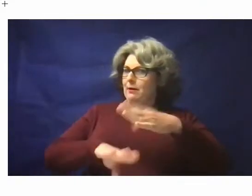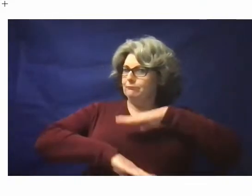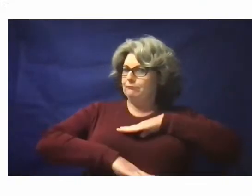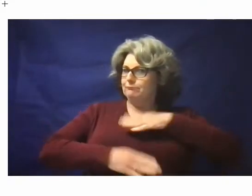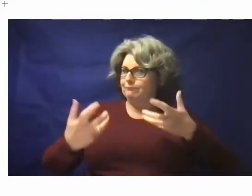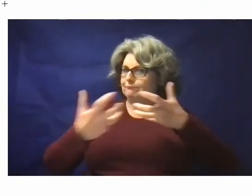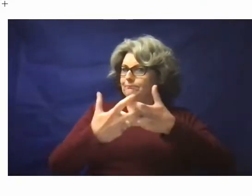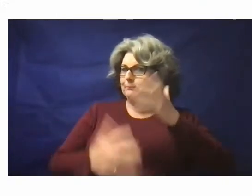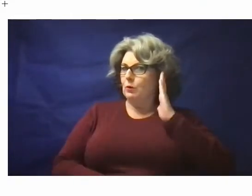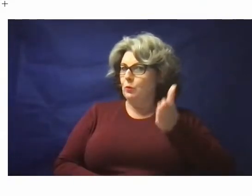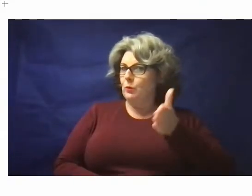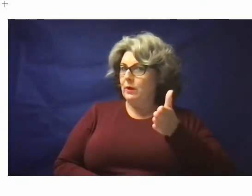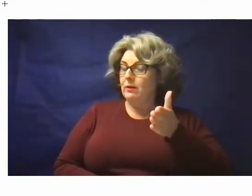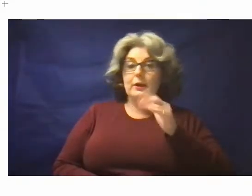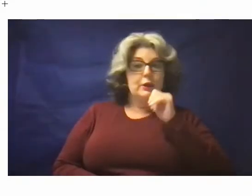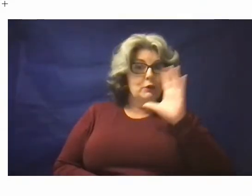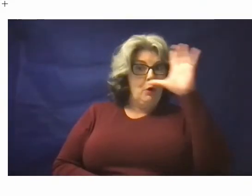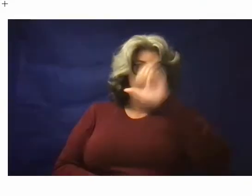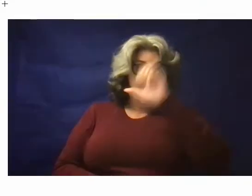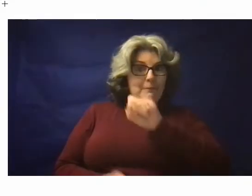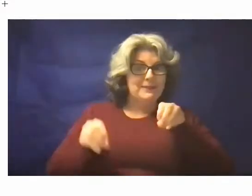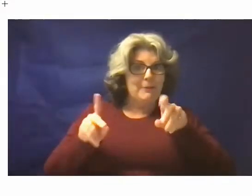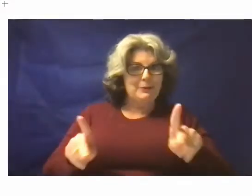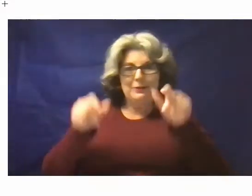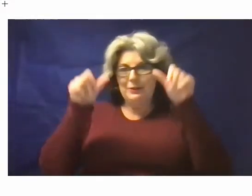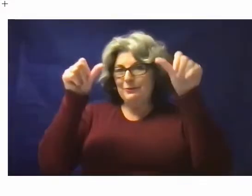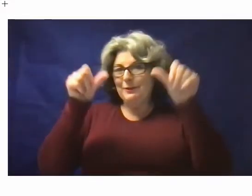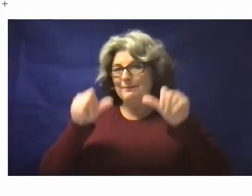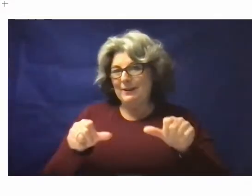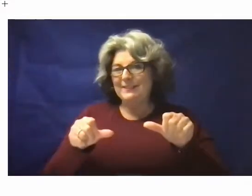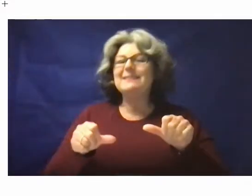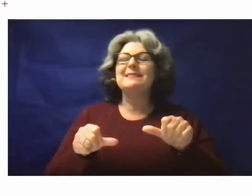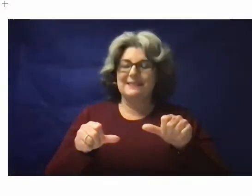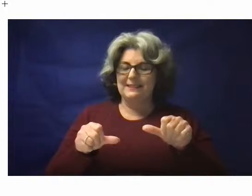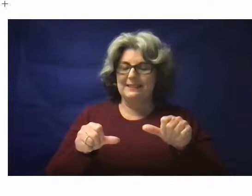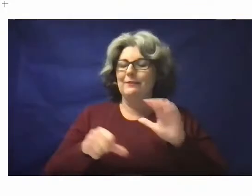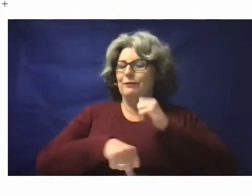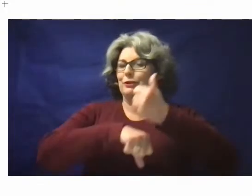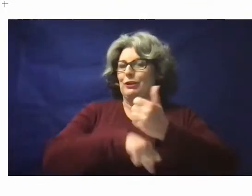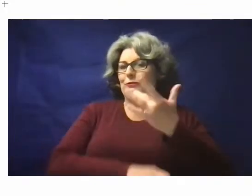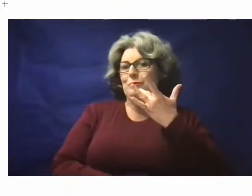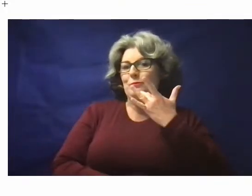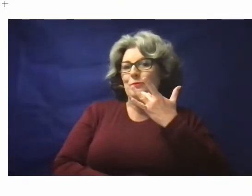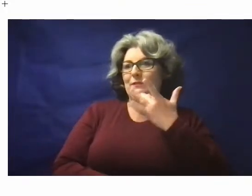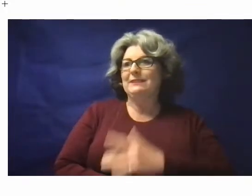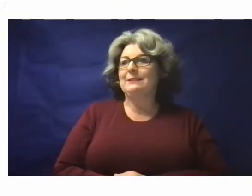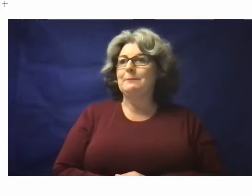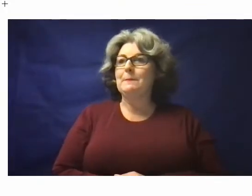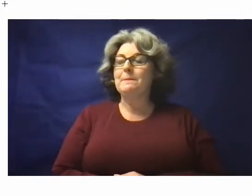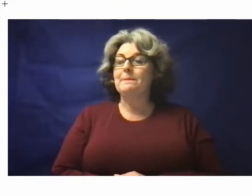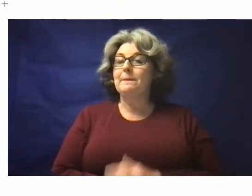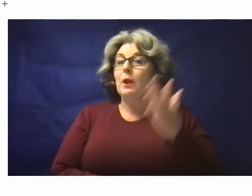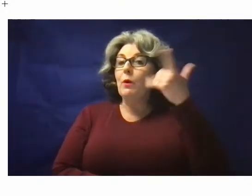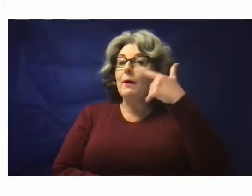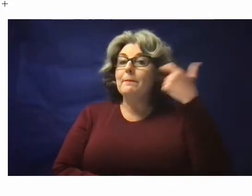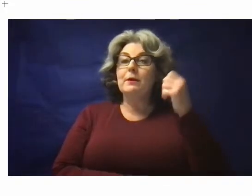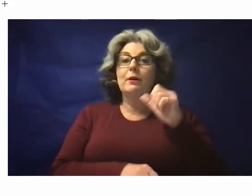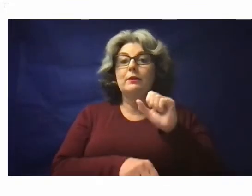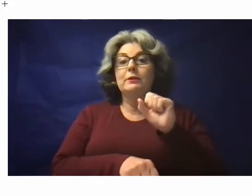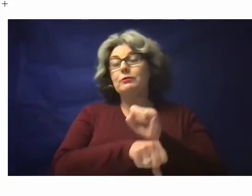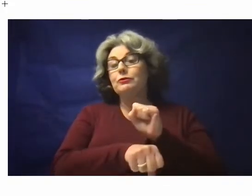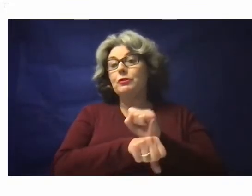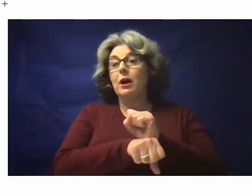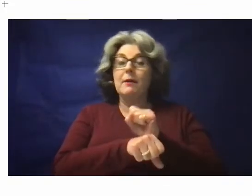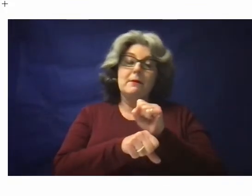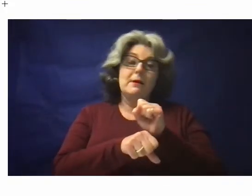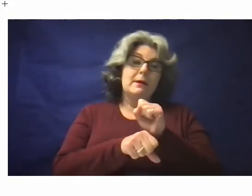way you won't miss postings as soon as they're posted for the ones you set your preferences for. And this is because a job ad may be only posted for